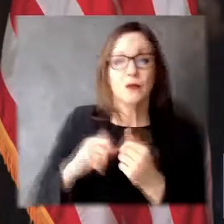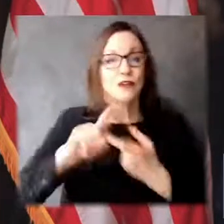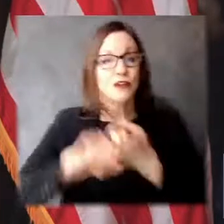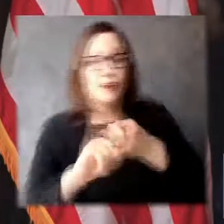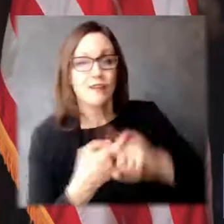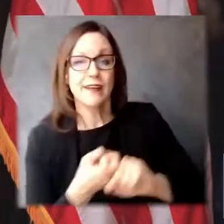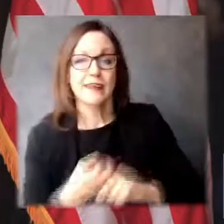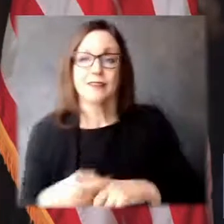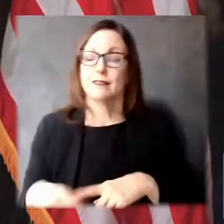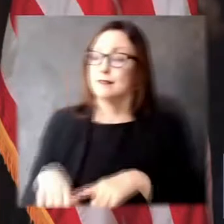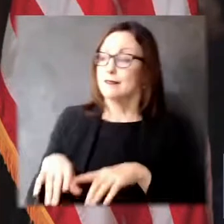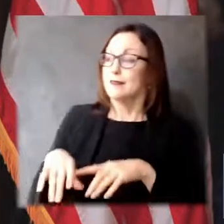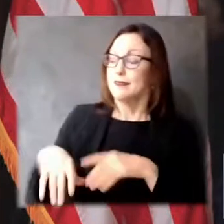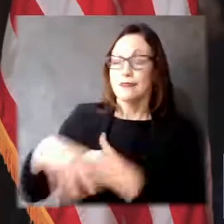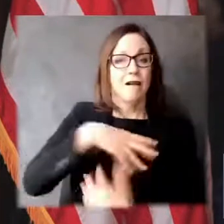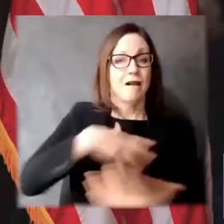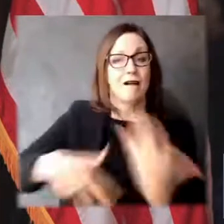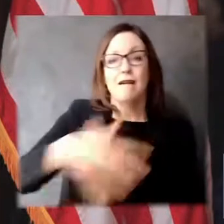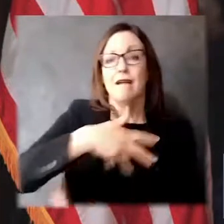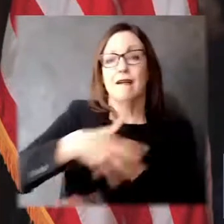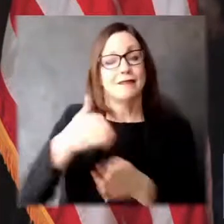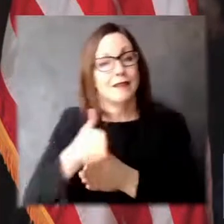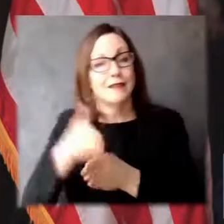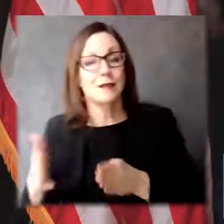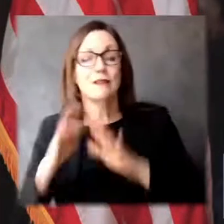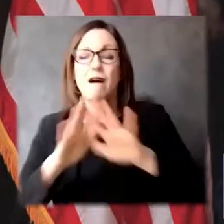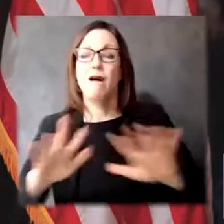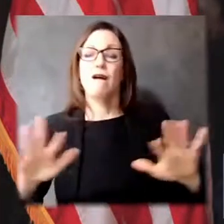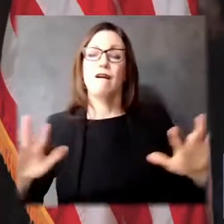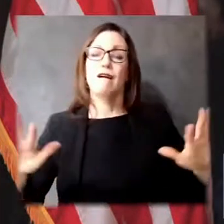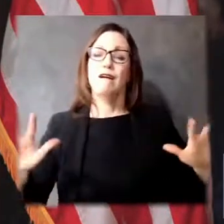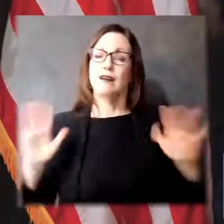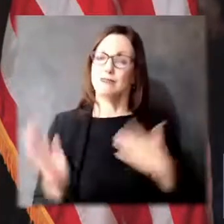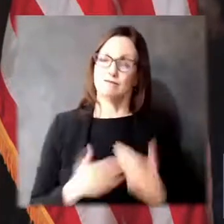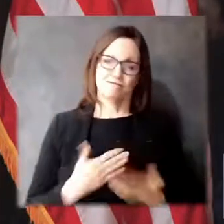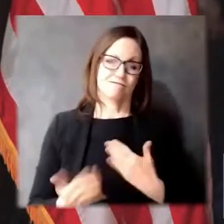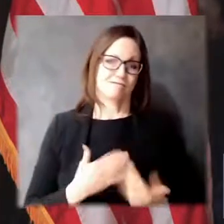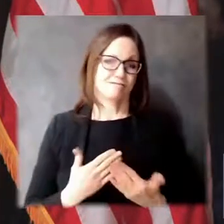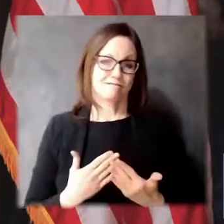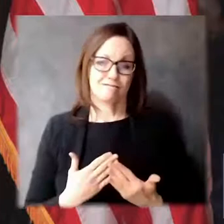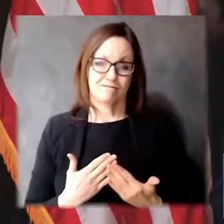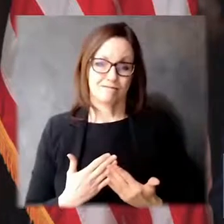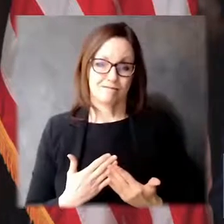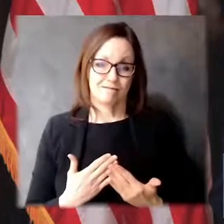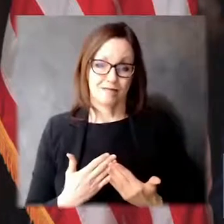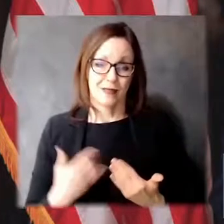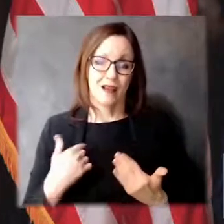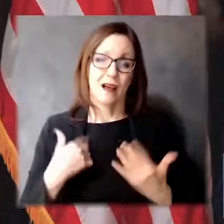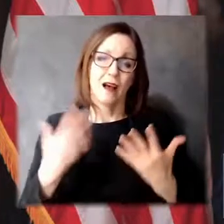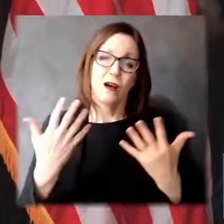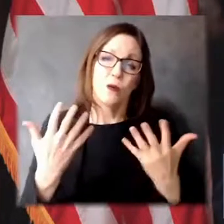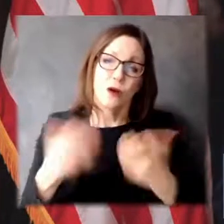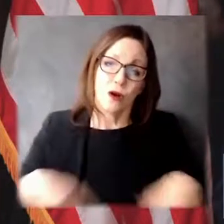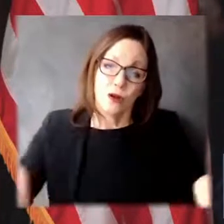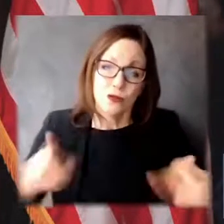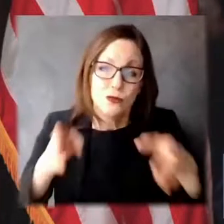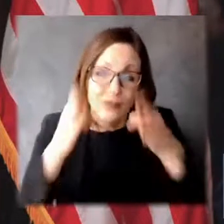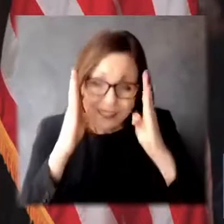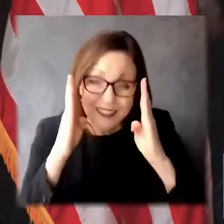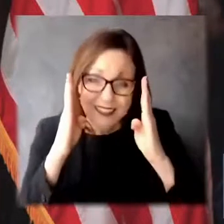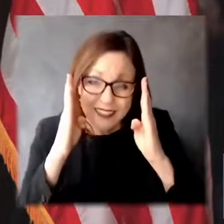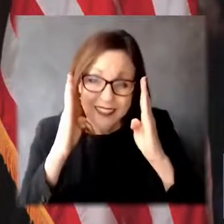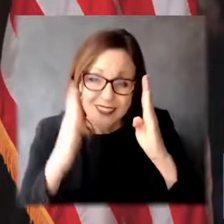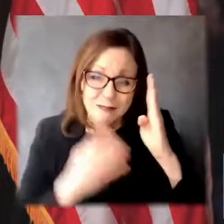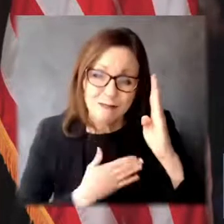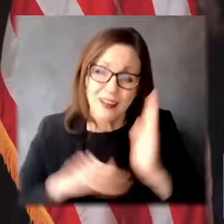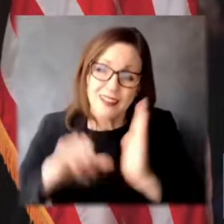state's future. So I want to tell you something tonight, and I need you to really hear me. Don't let anyone tell